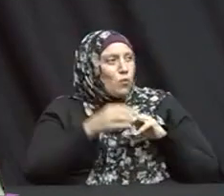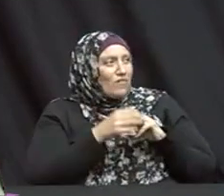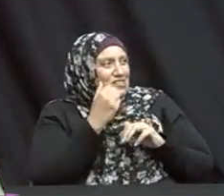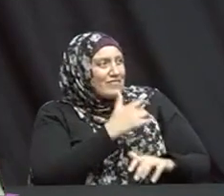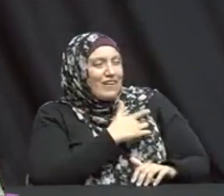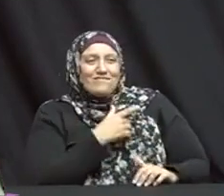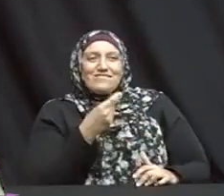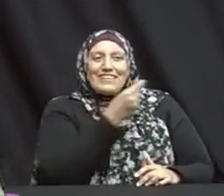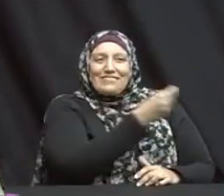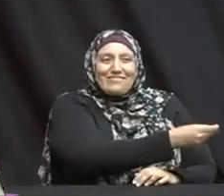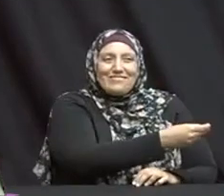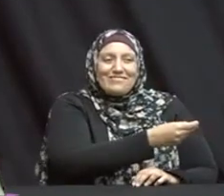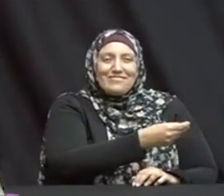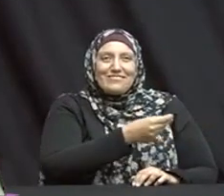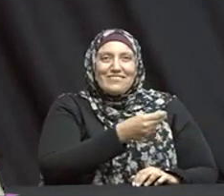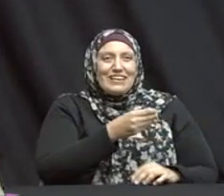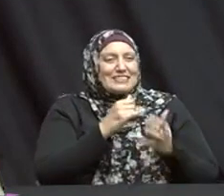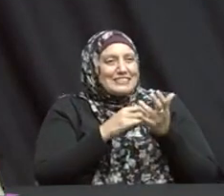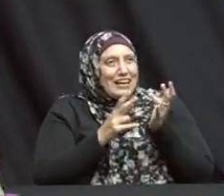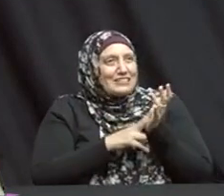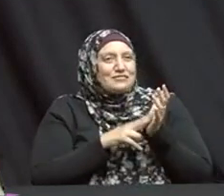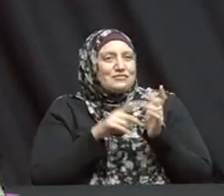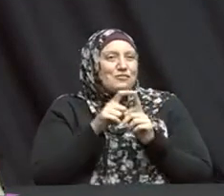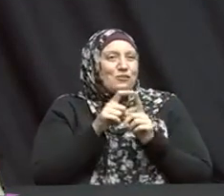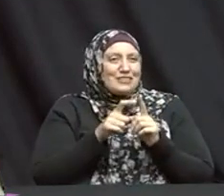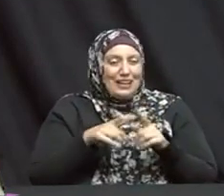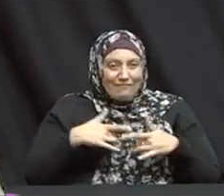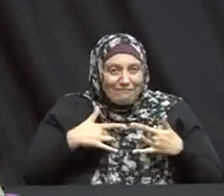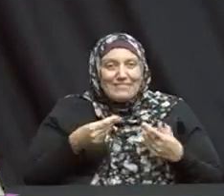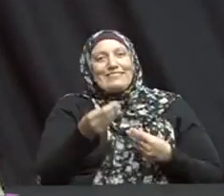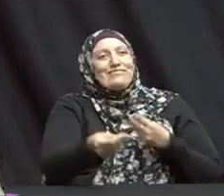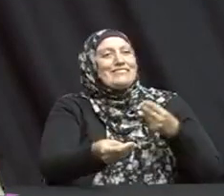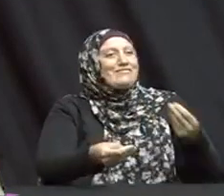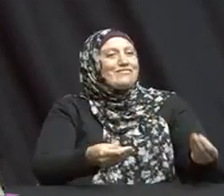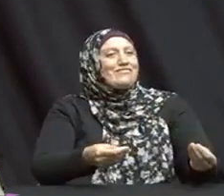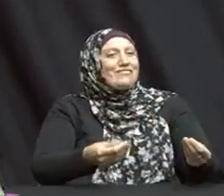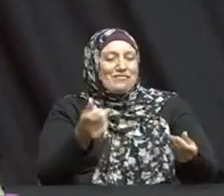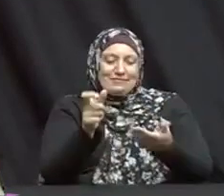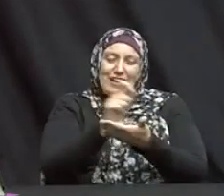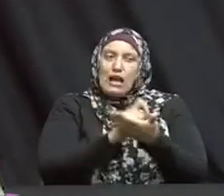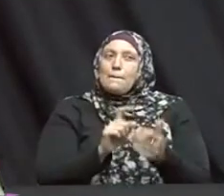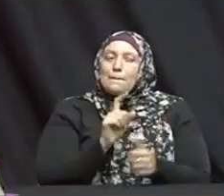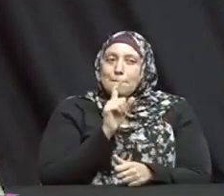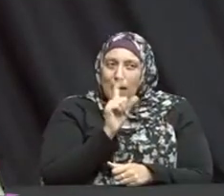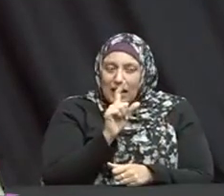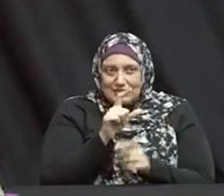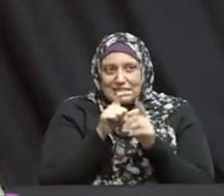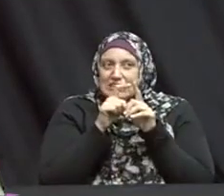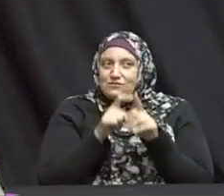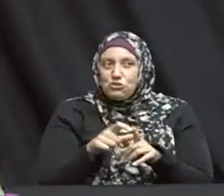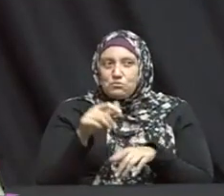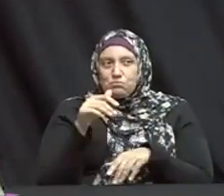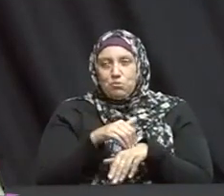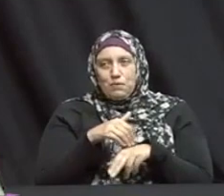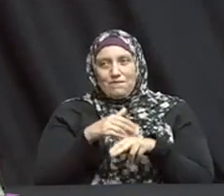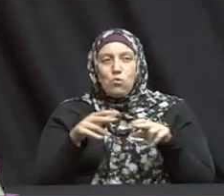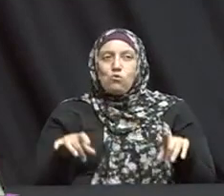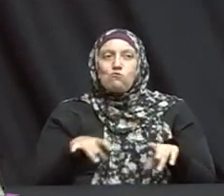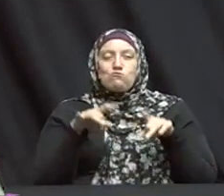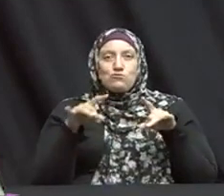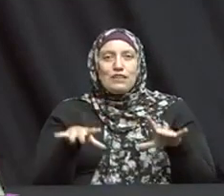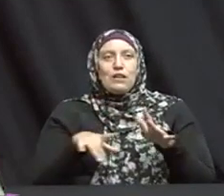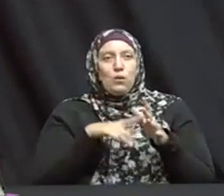of sons and rights of daughters. The difficulty with the Australian law and